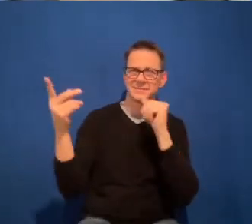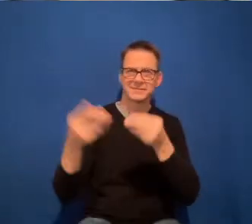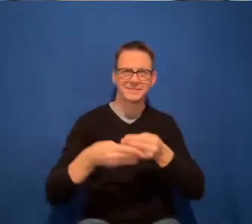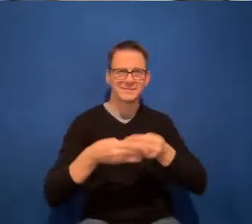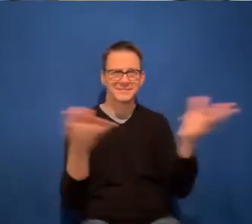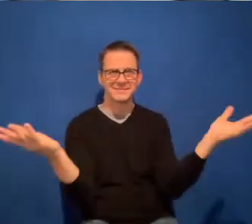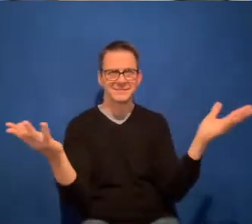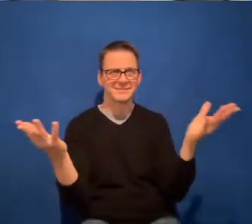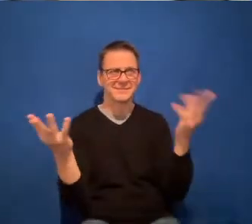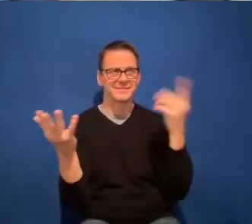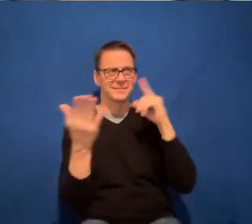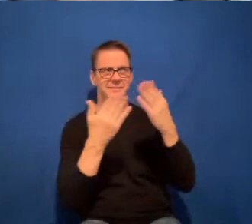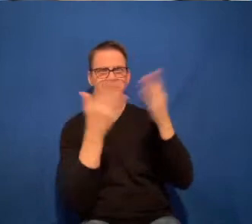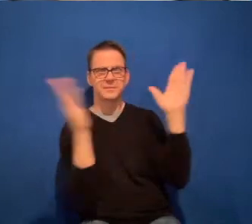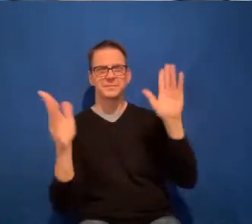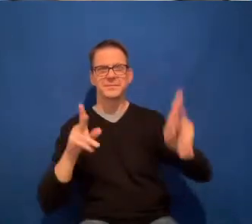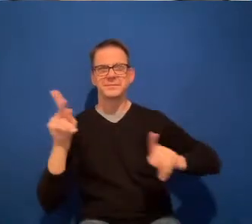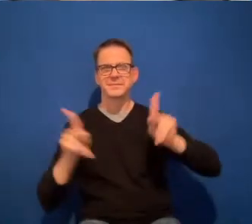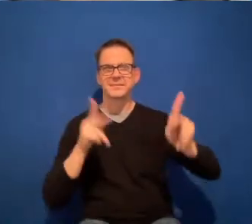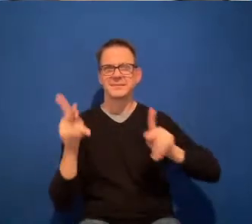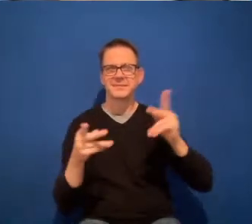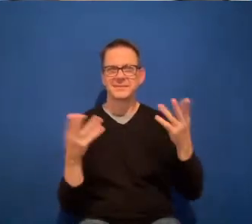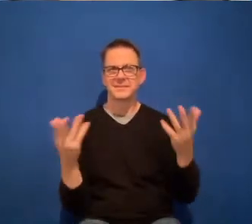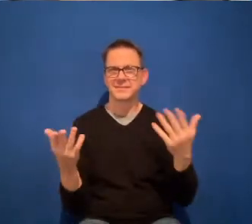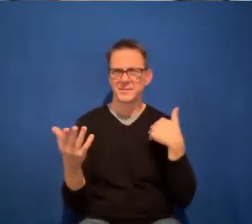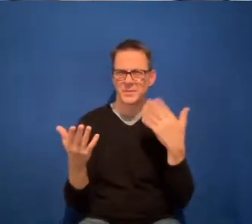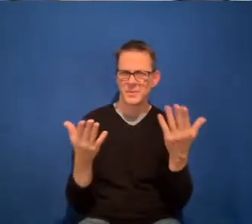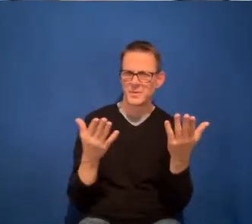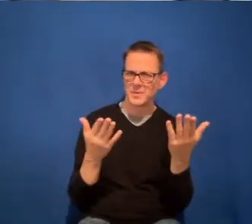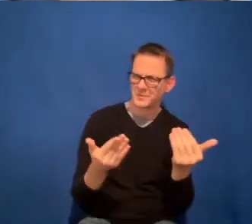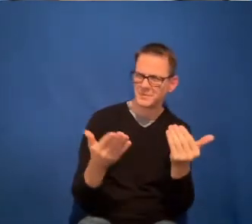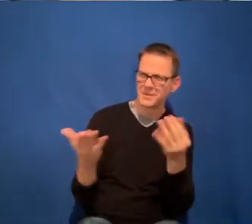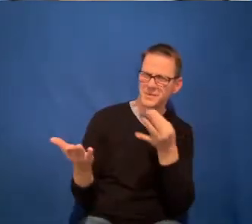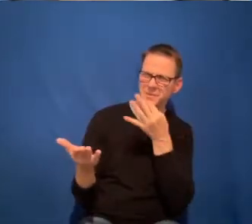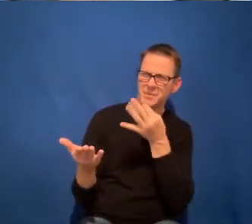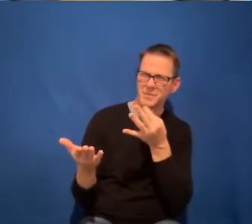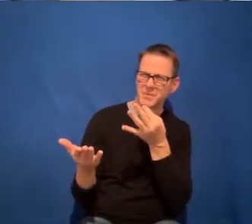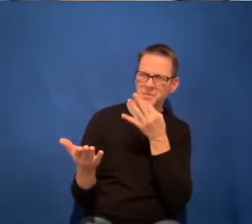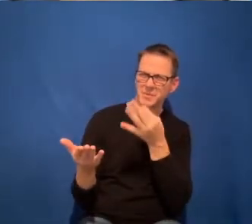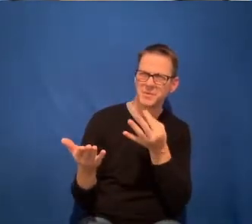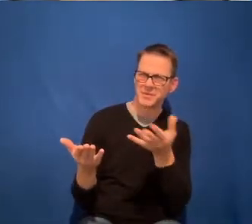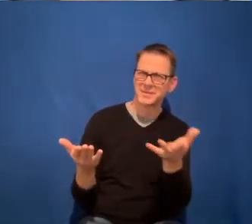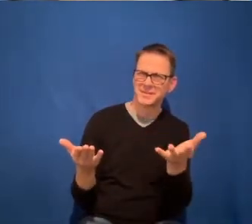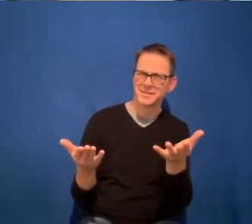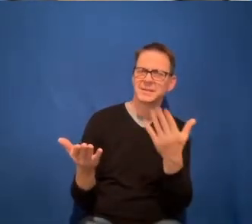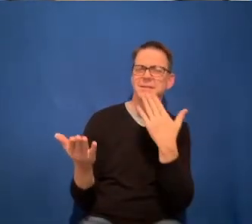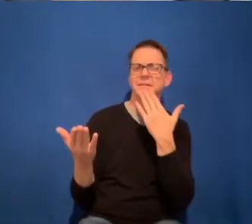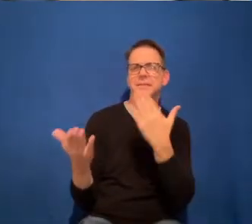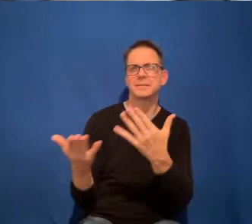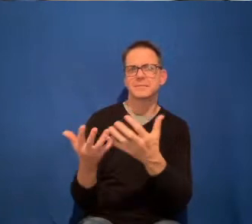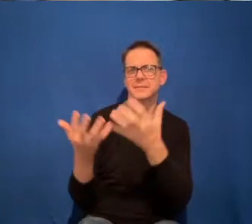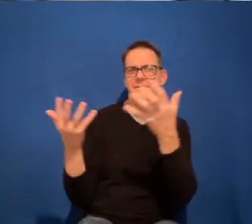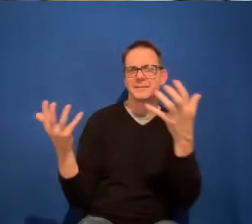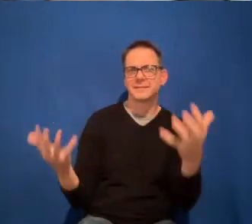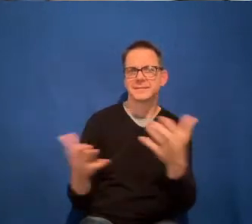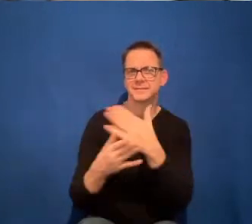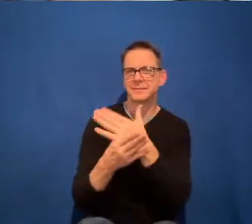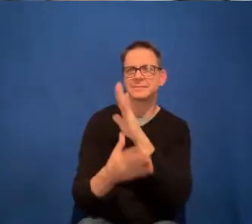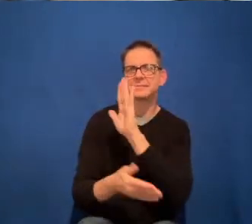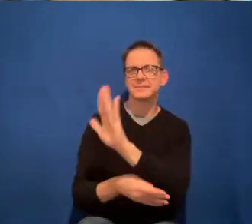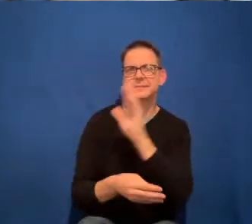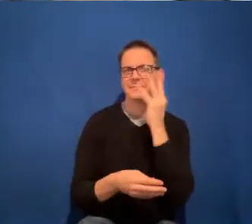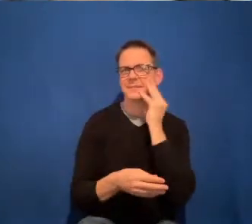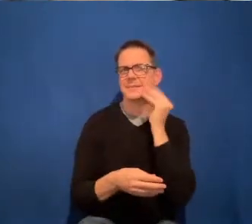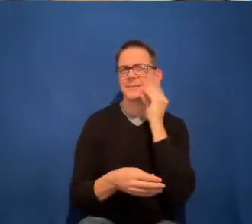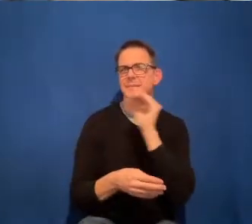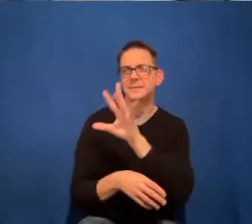public. Hopefully soon. Hopefully soon. Thank you so very much for all of that. And thank you for sharing your